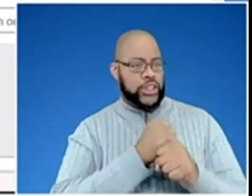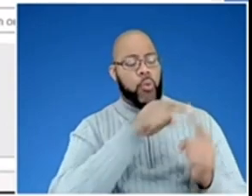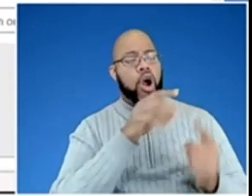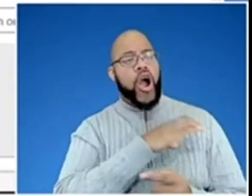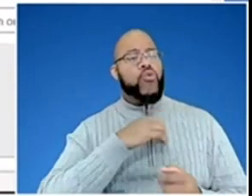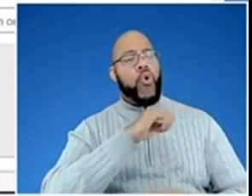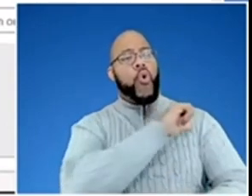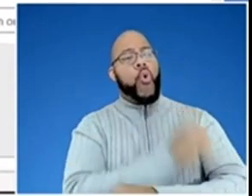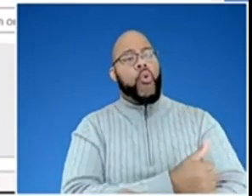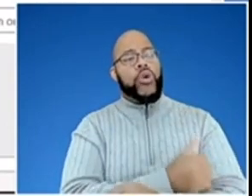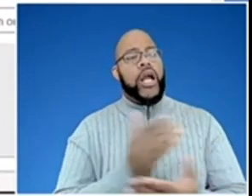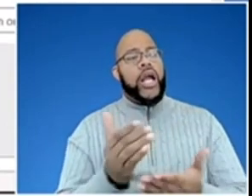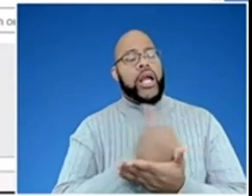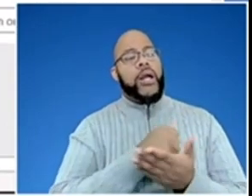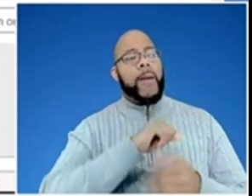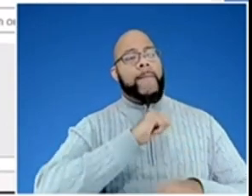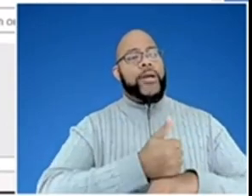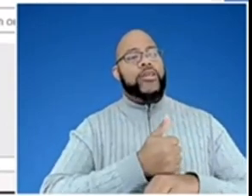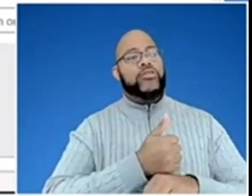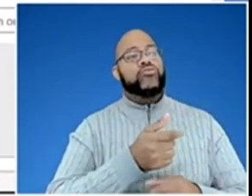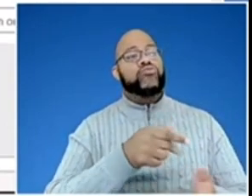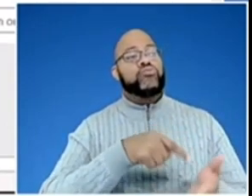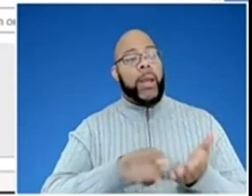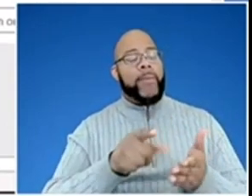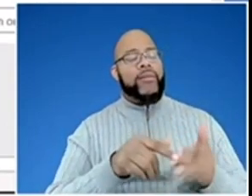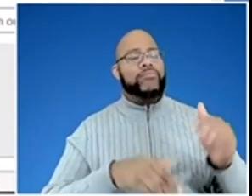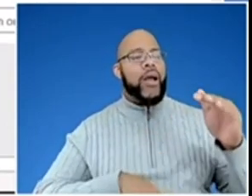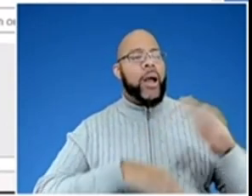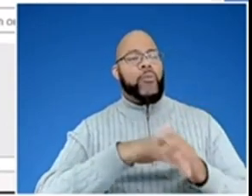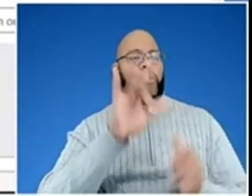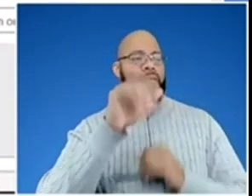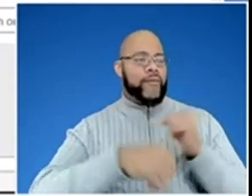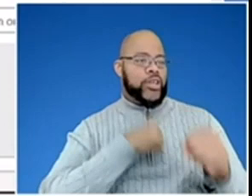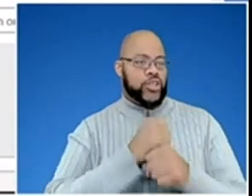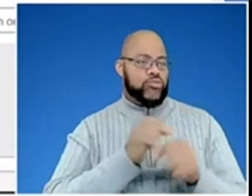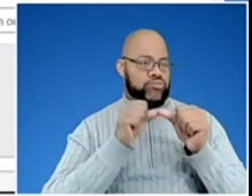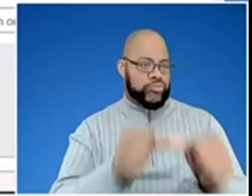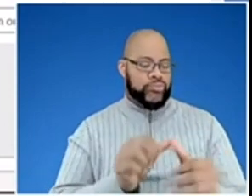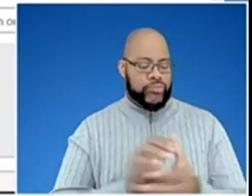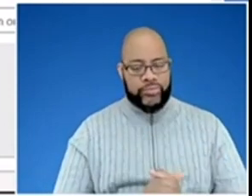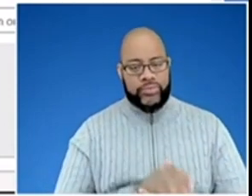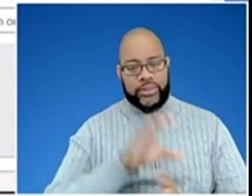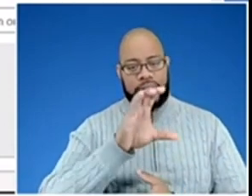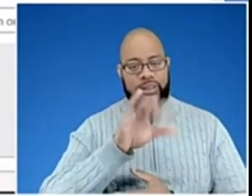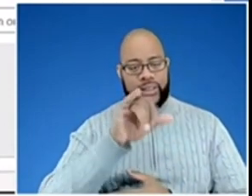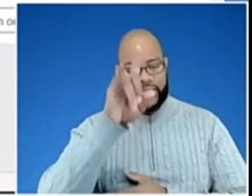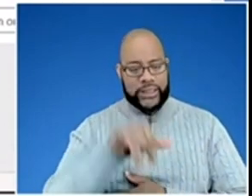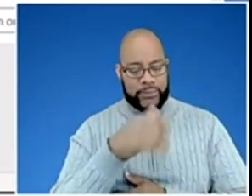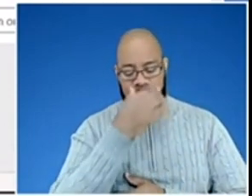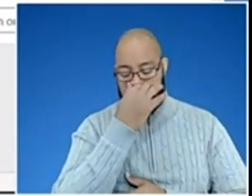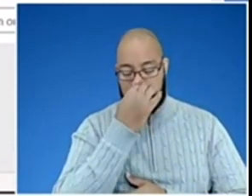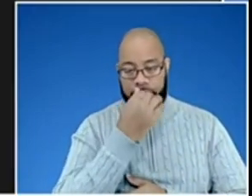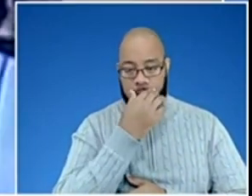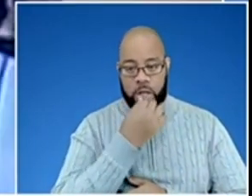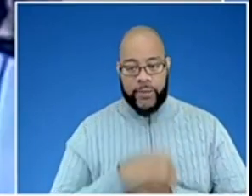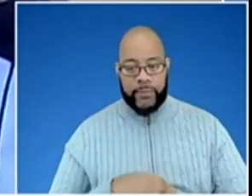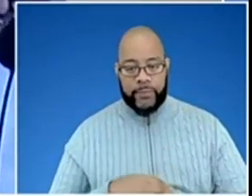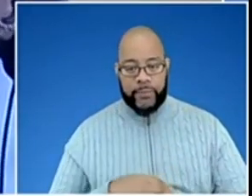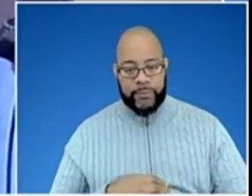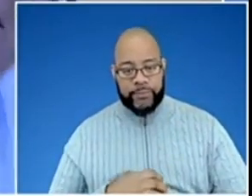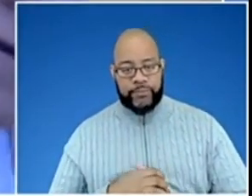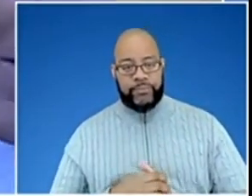authorized income-based repayment to last up to 25 years. Cindy? Thank you. Over to you for